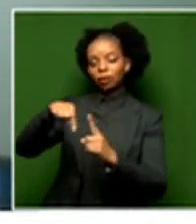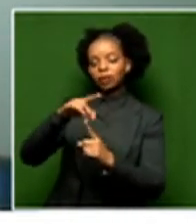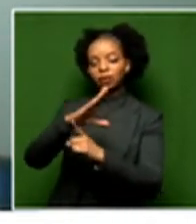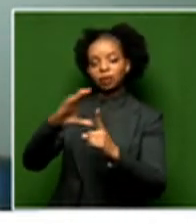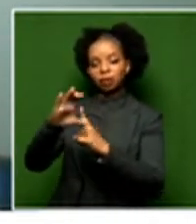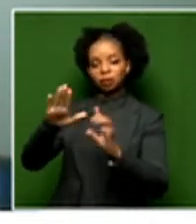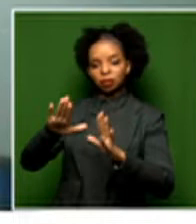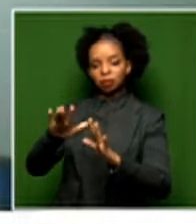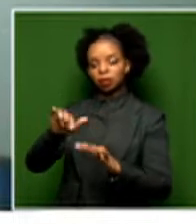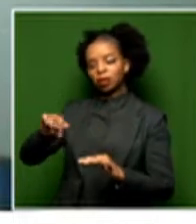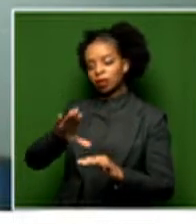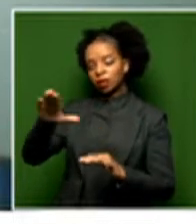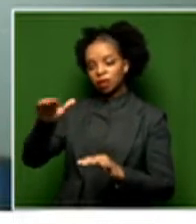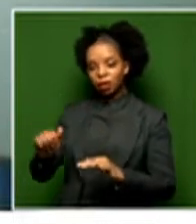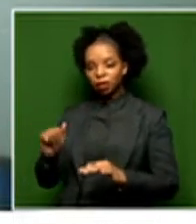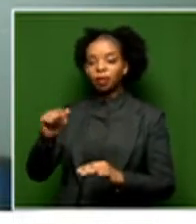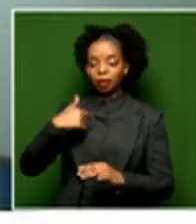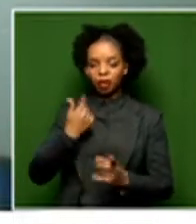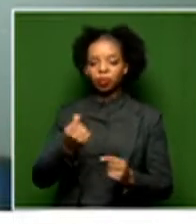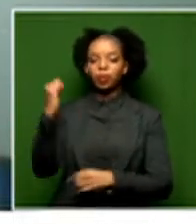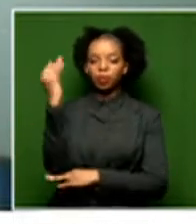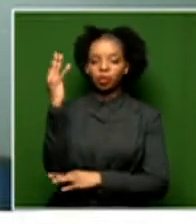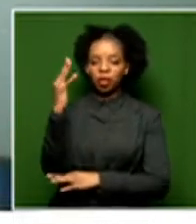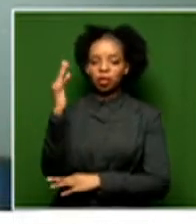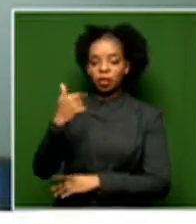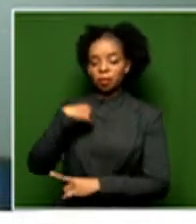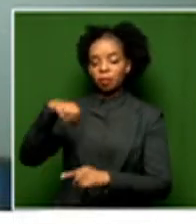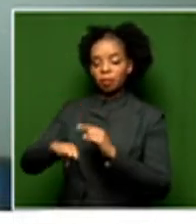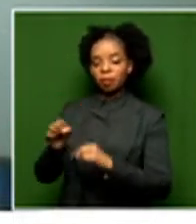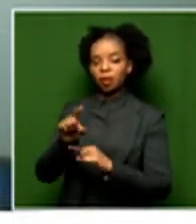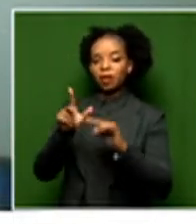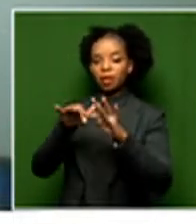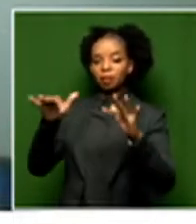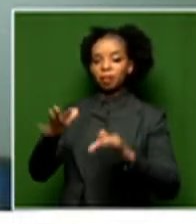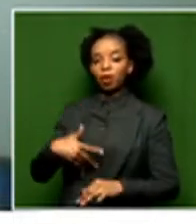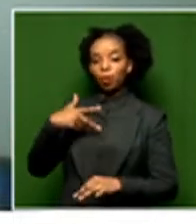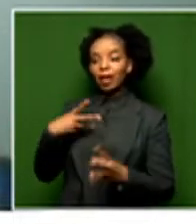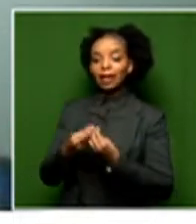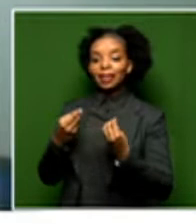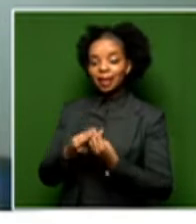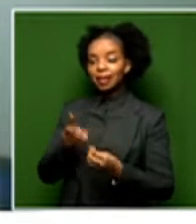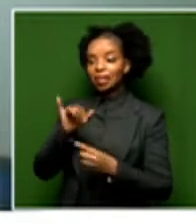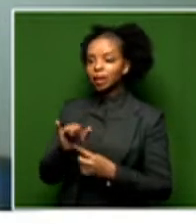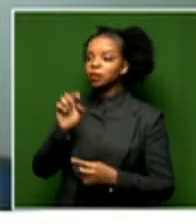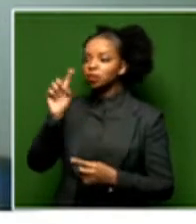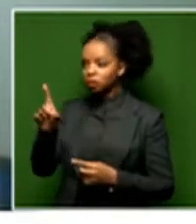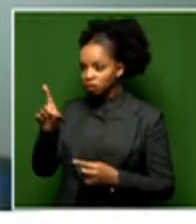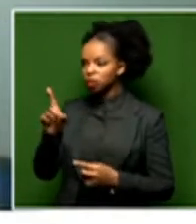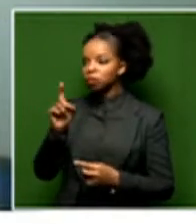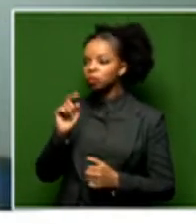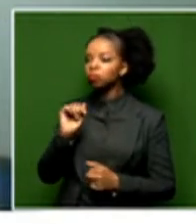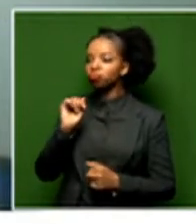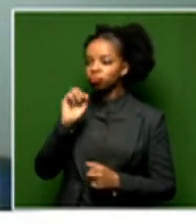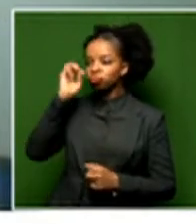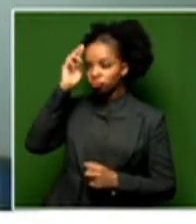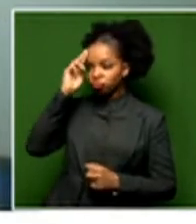out of that study is that people avoid similarity and people want things that they can resonate and relate to. At the time, there